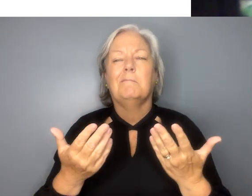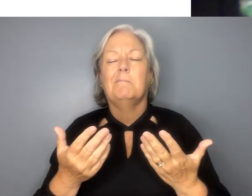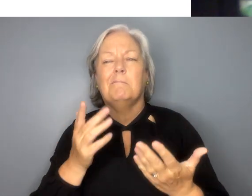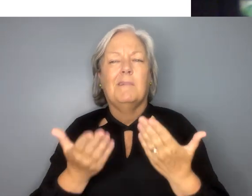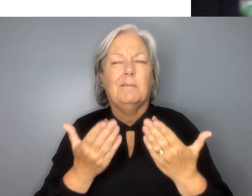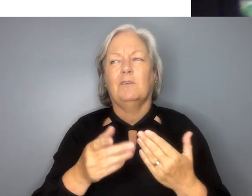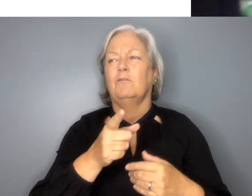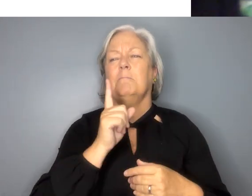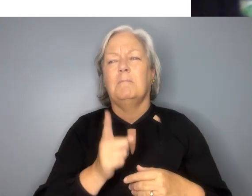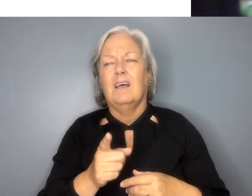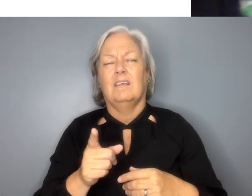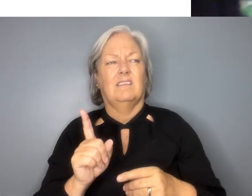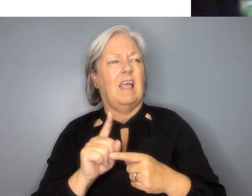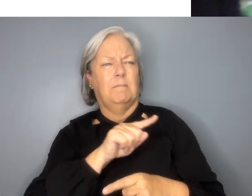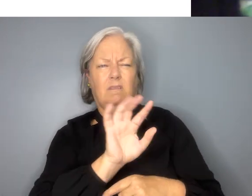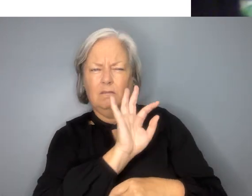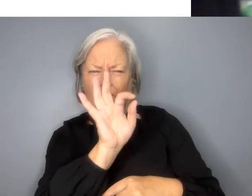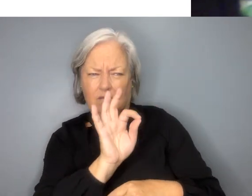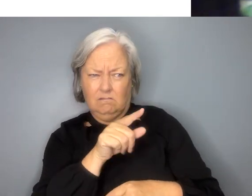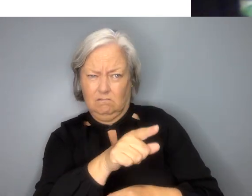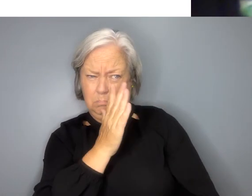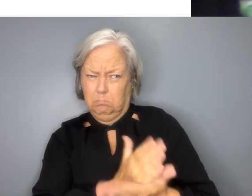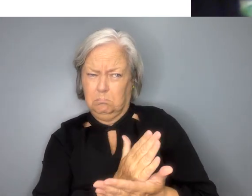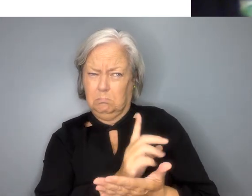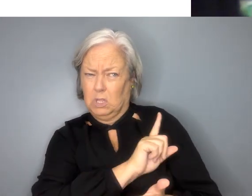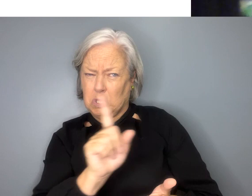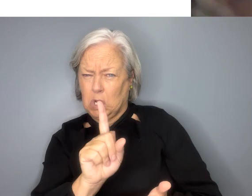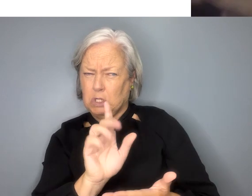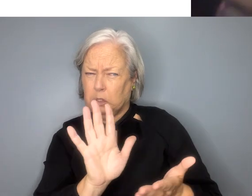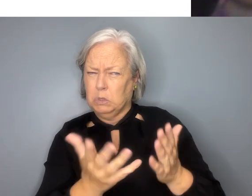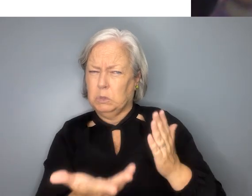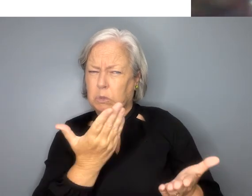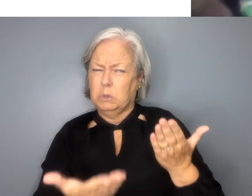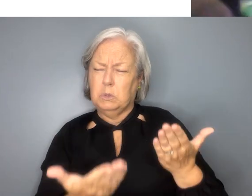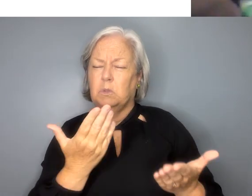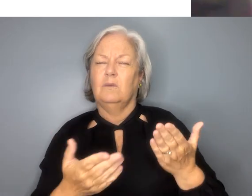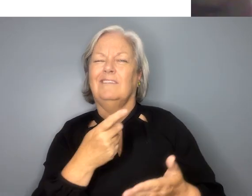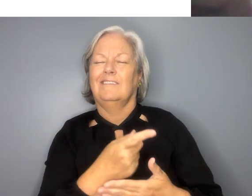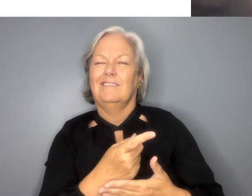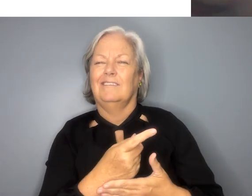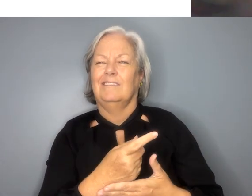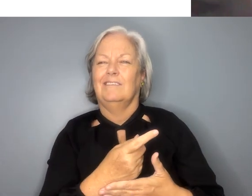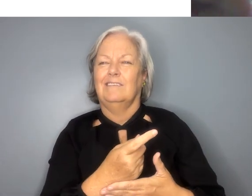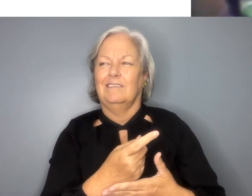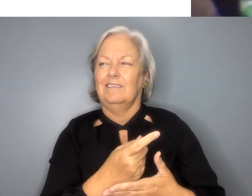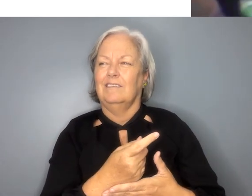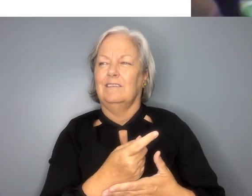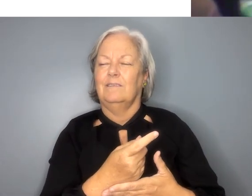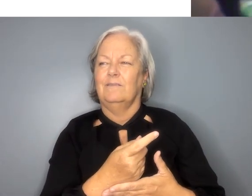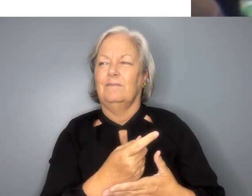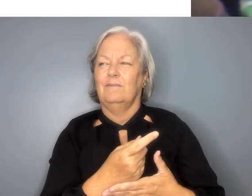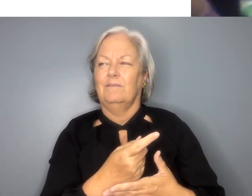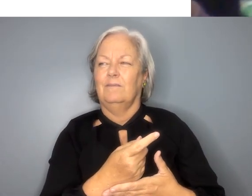questioning your legitimacy because they view